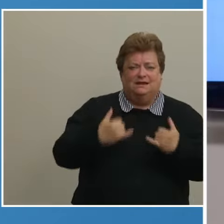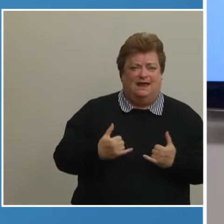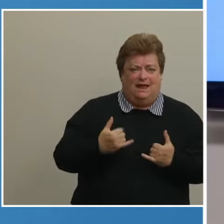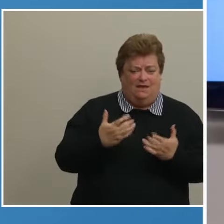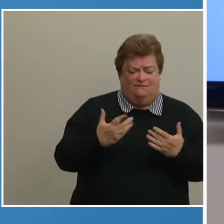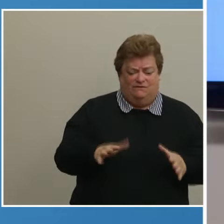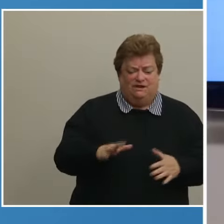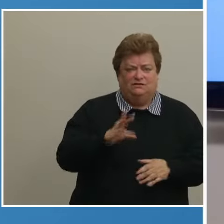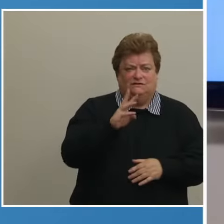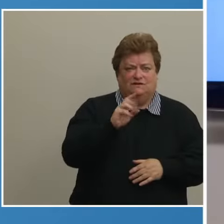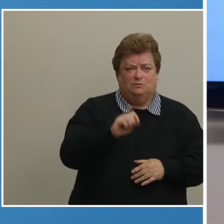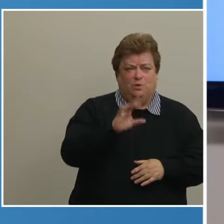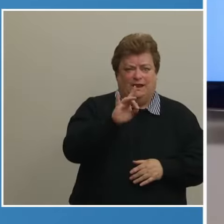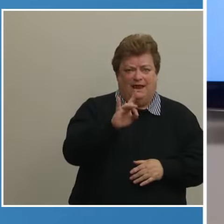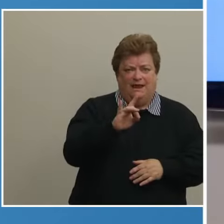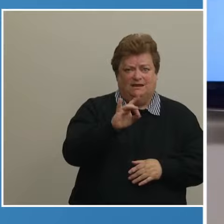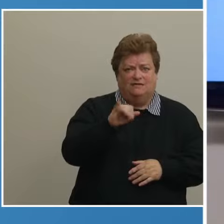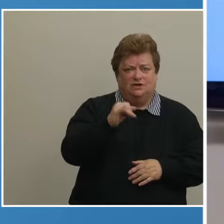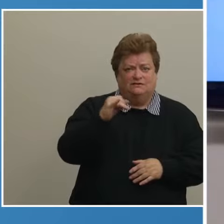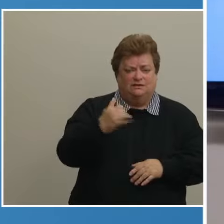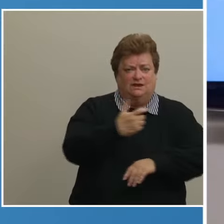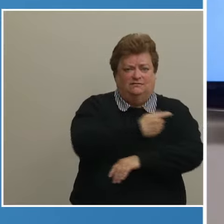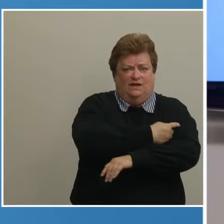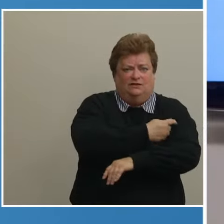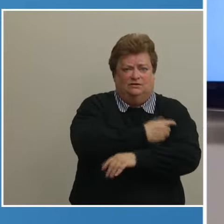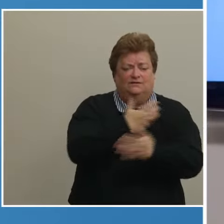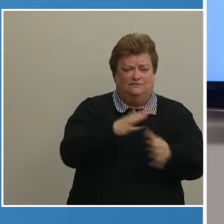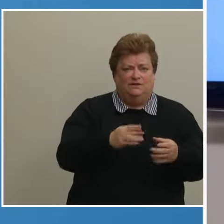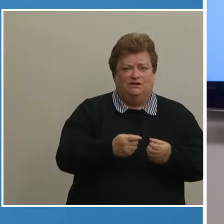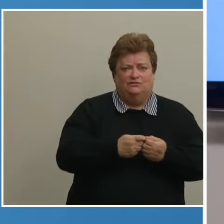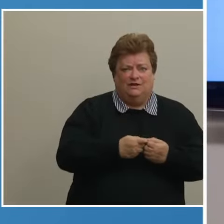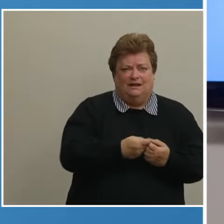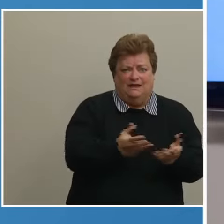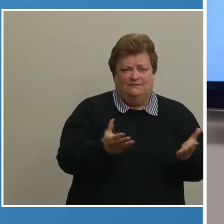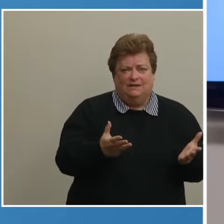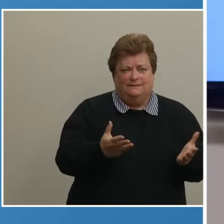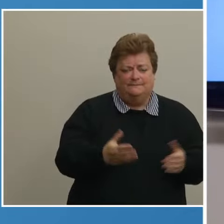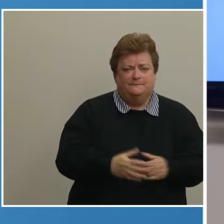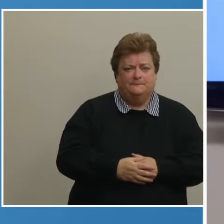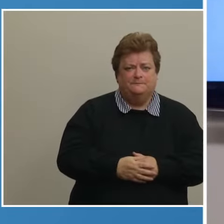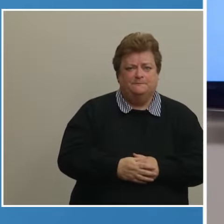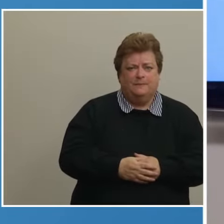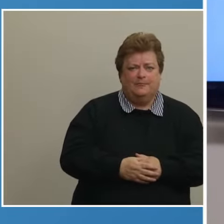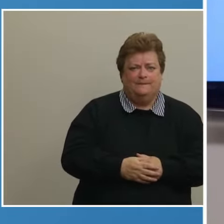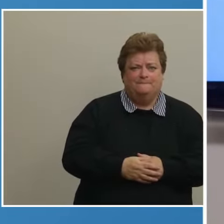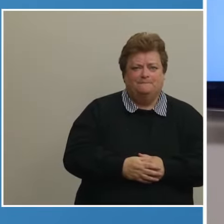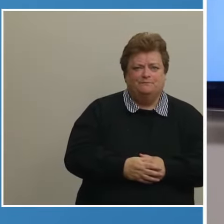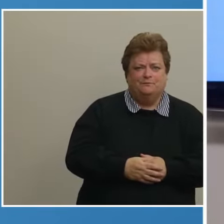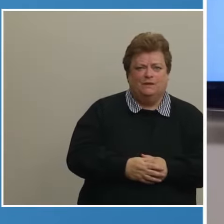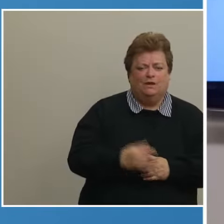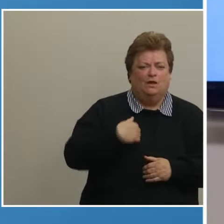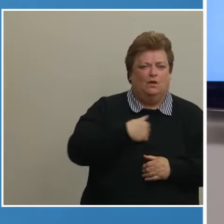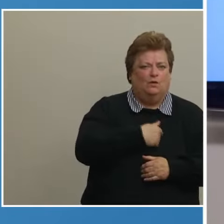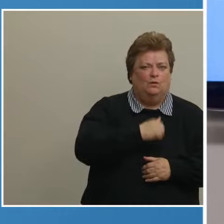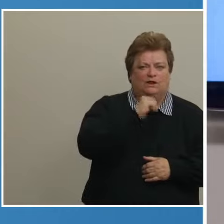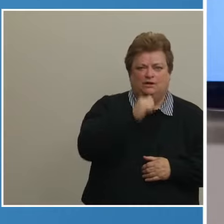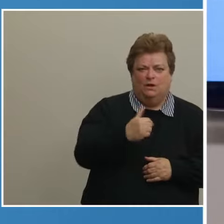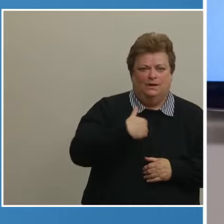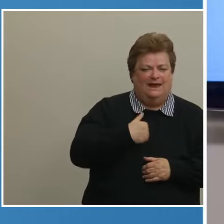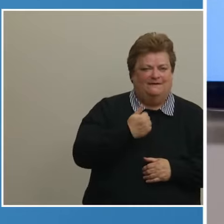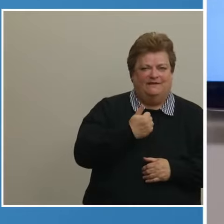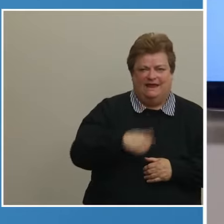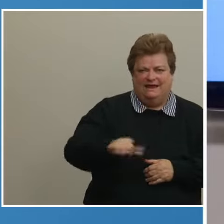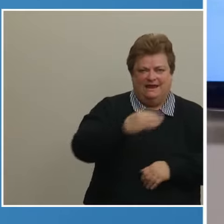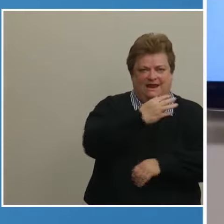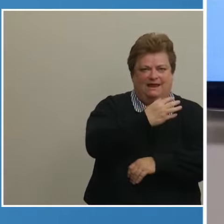of the vaccine have been administered nationwide. We do not have any